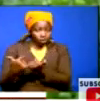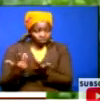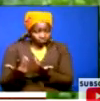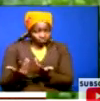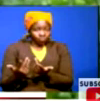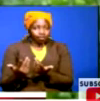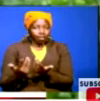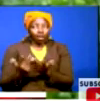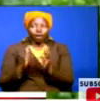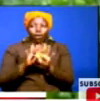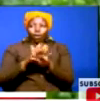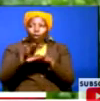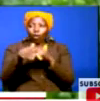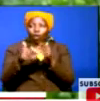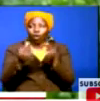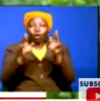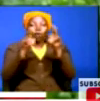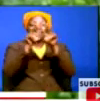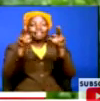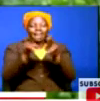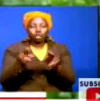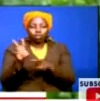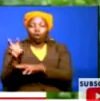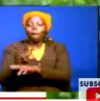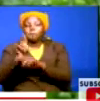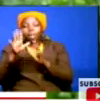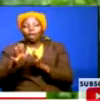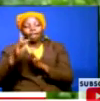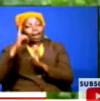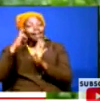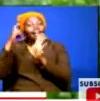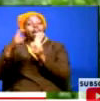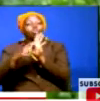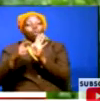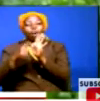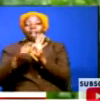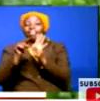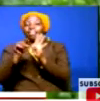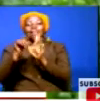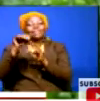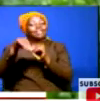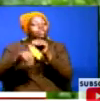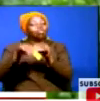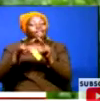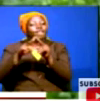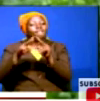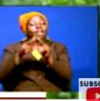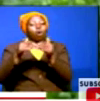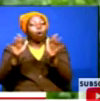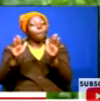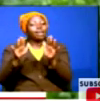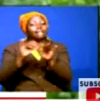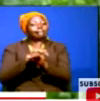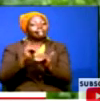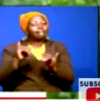All international observers recognized how open and transparent these elections were.